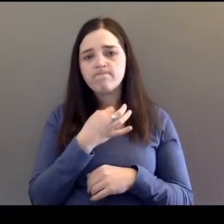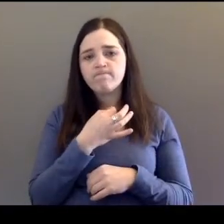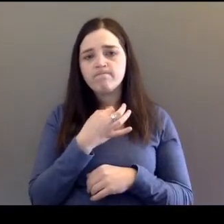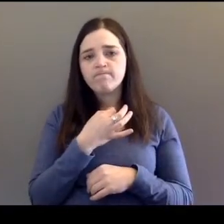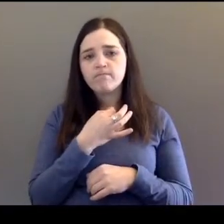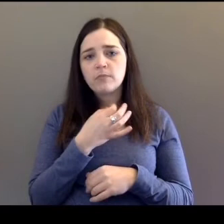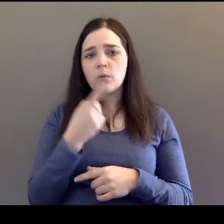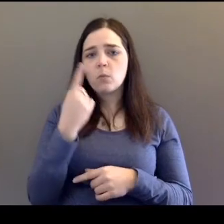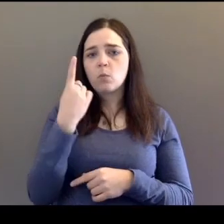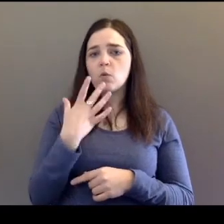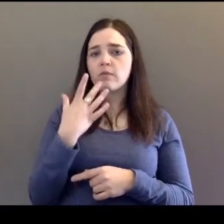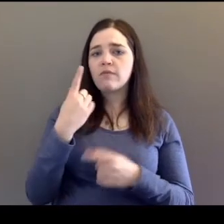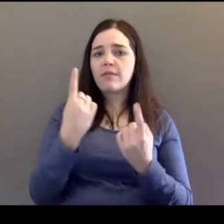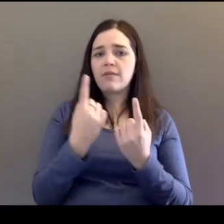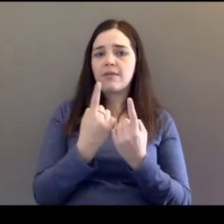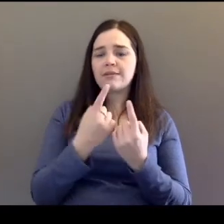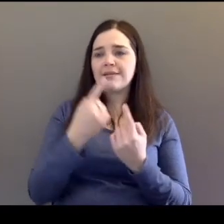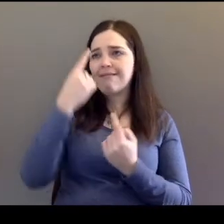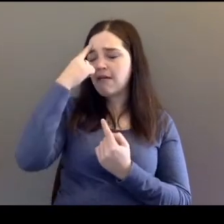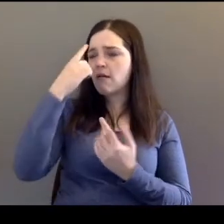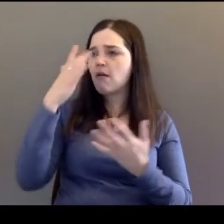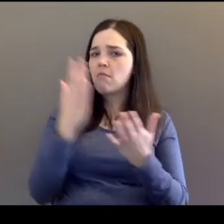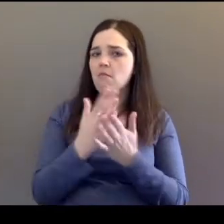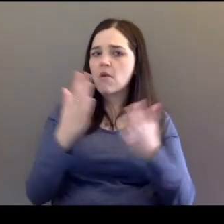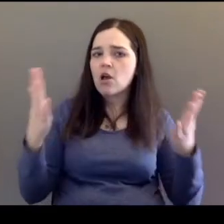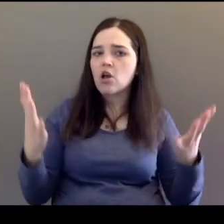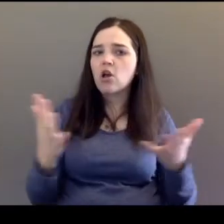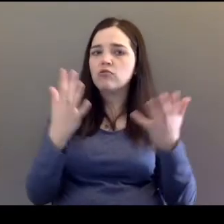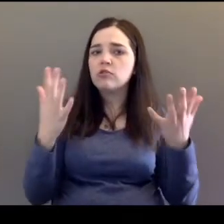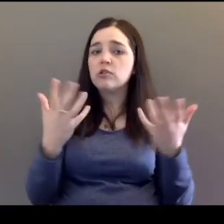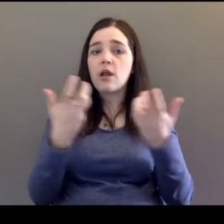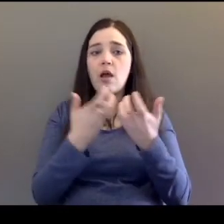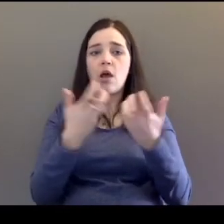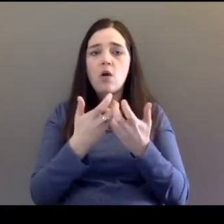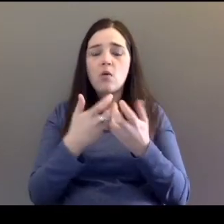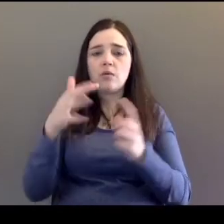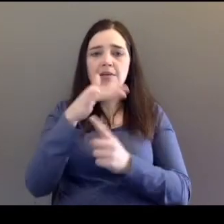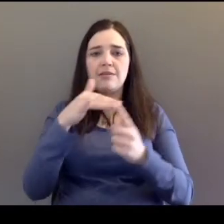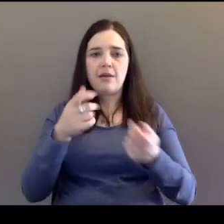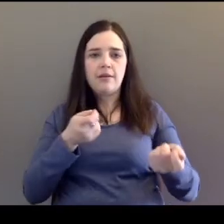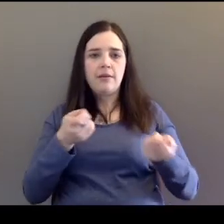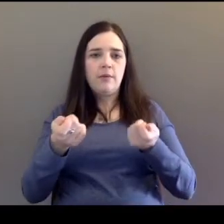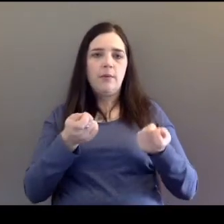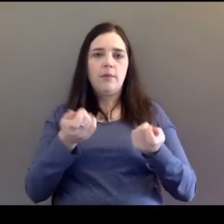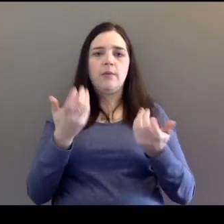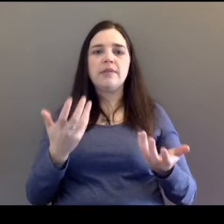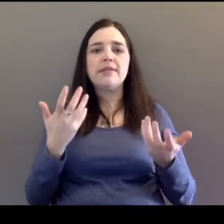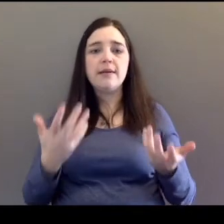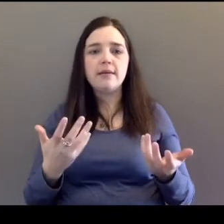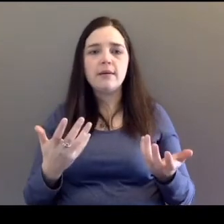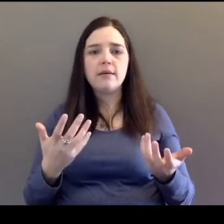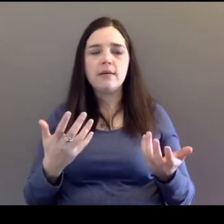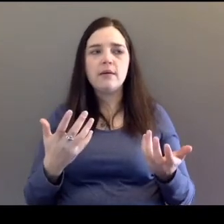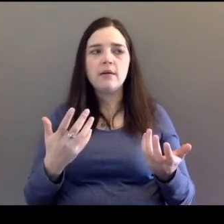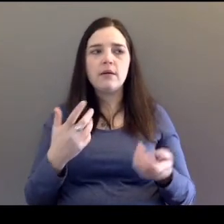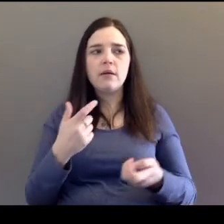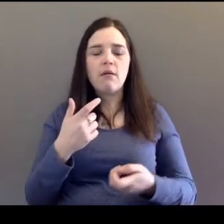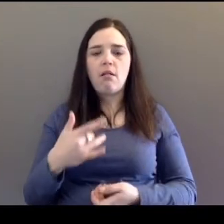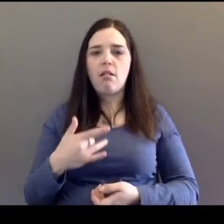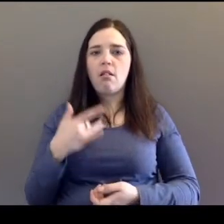One of the things I think is tremendously encouraging about how our society is handling these days is this, that we have turned our